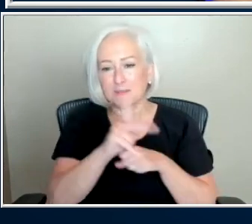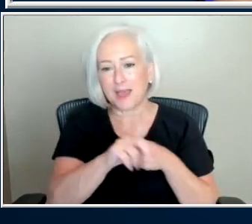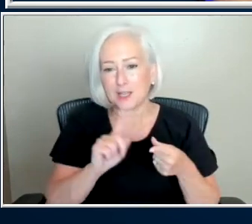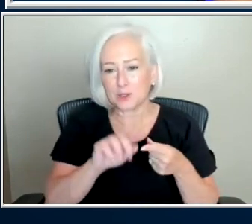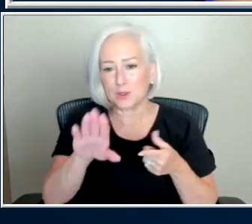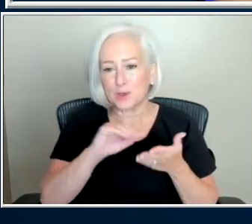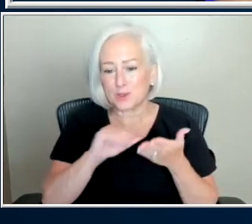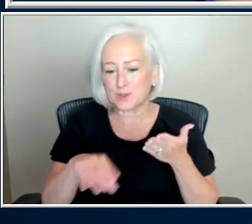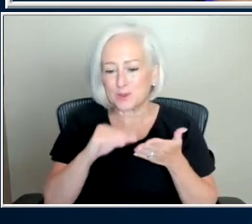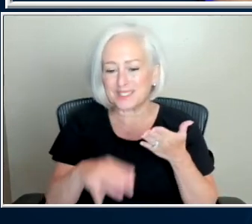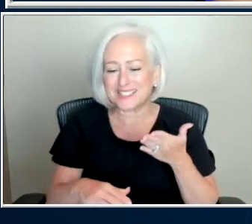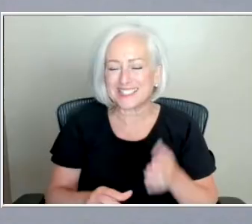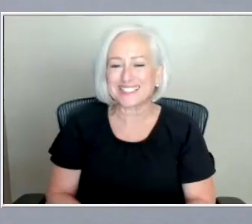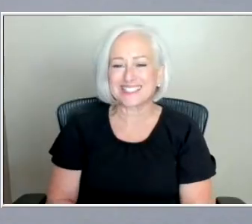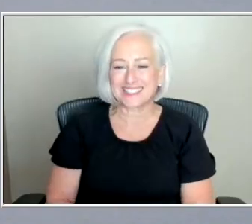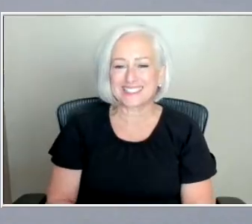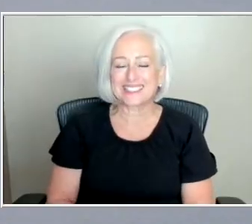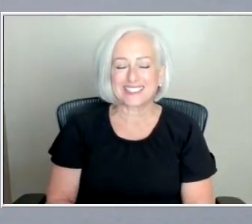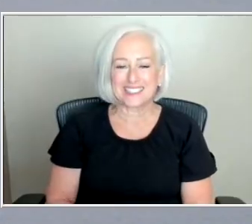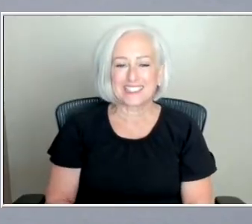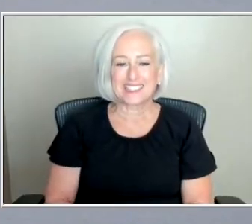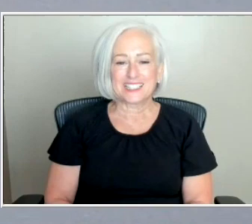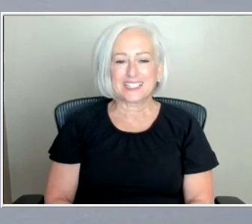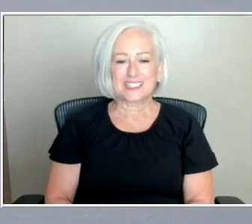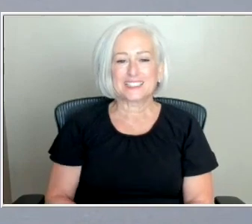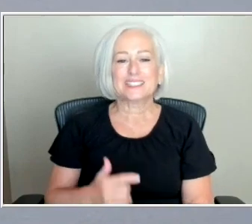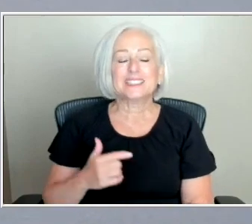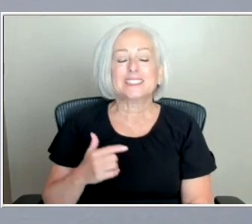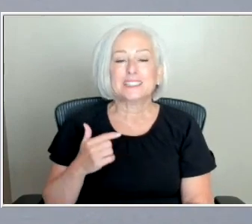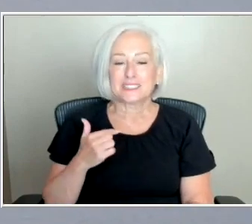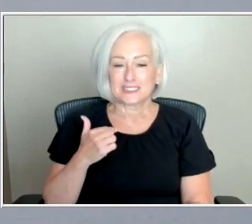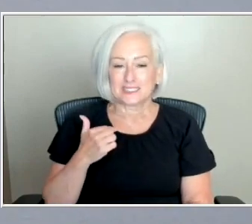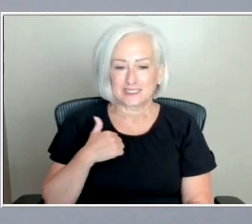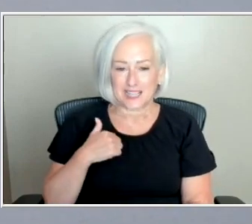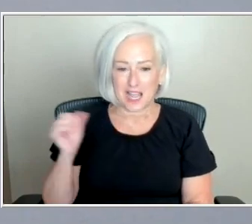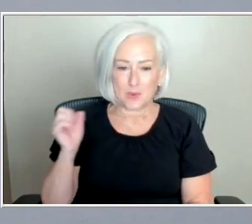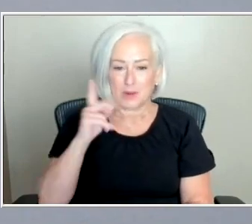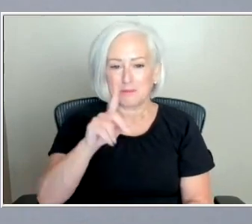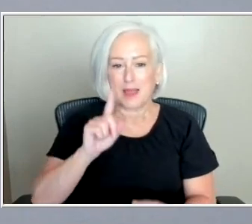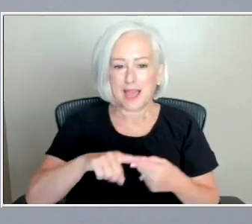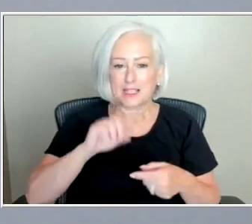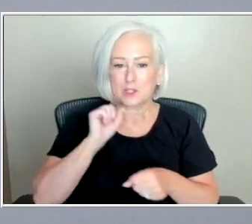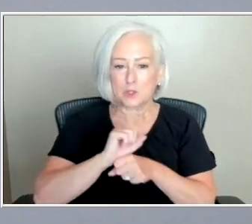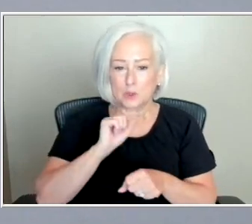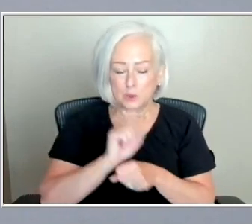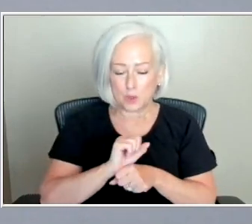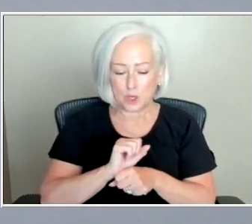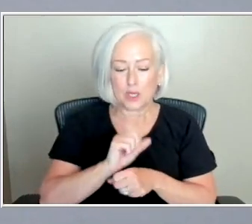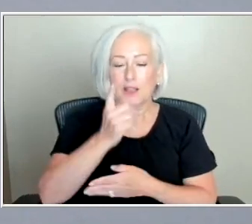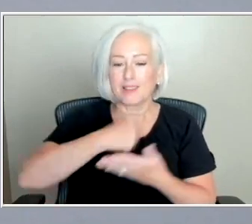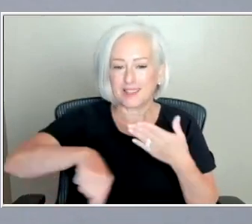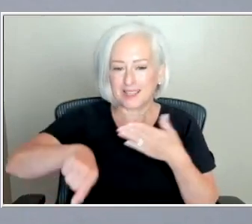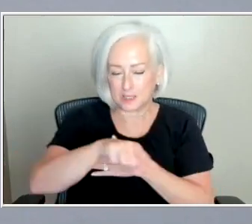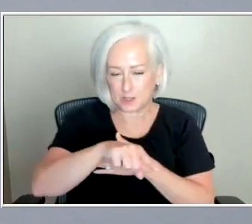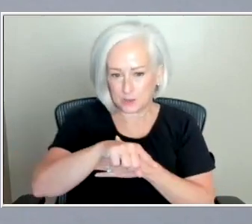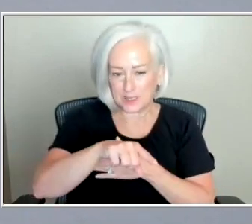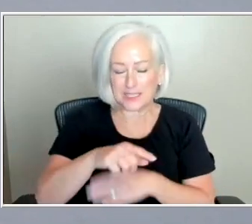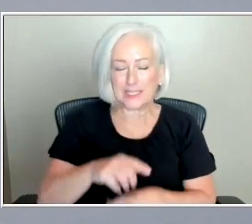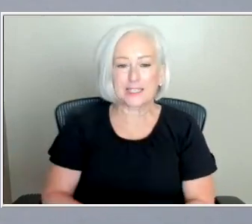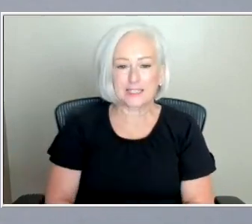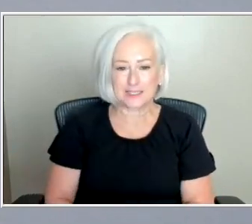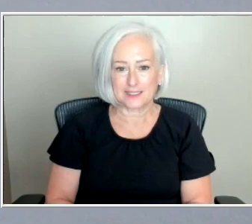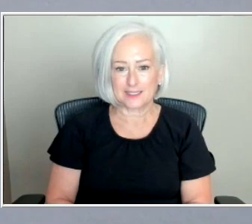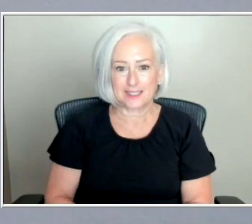love. So I was back to work the following week. And then I